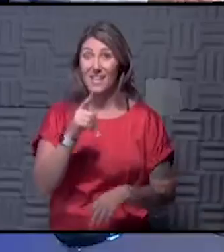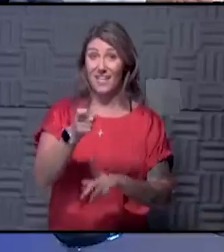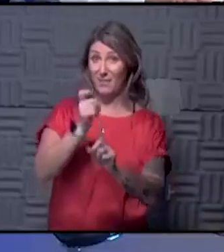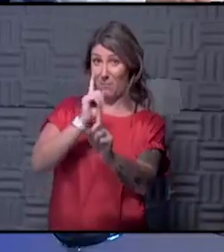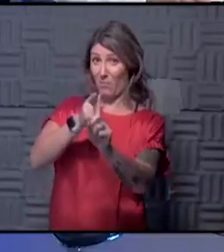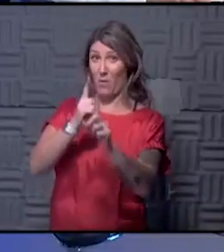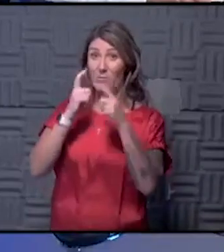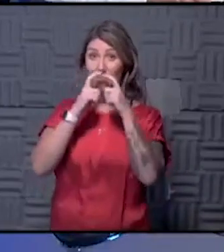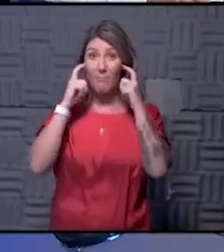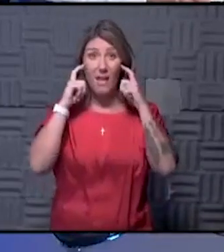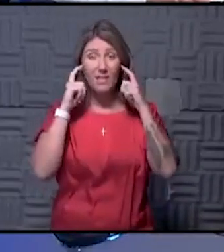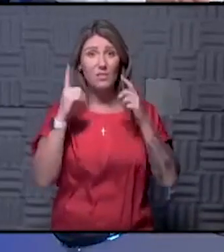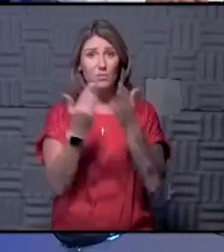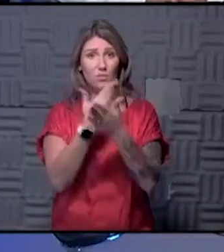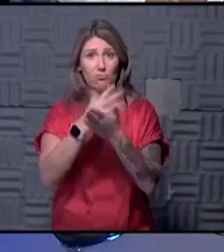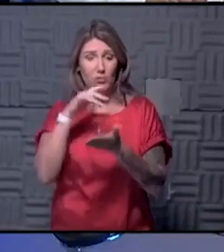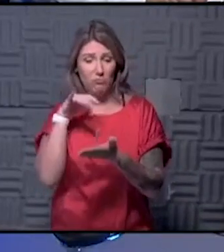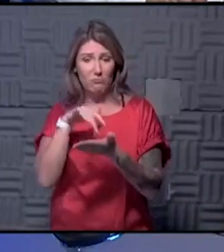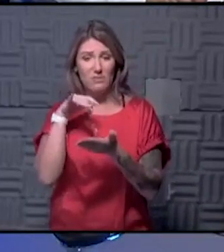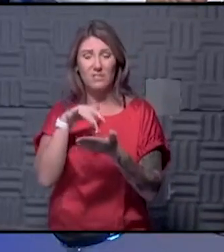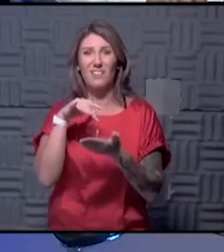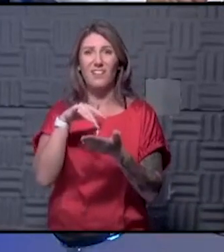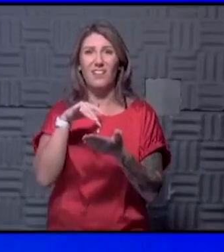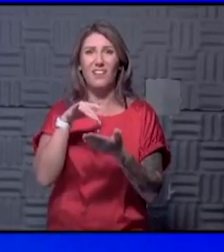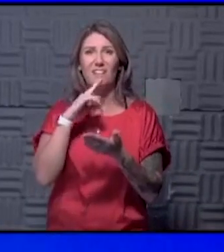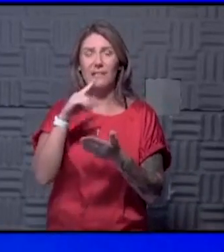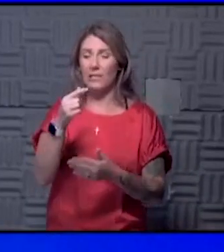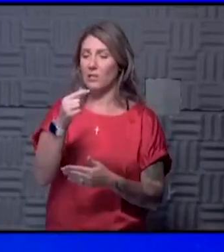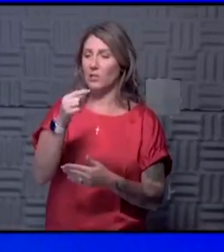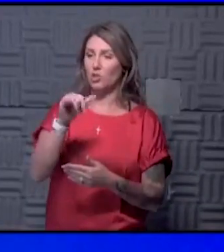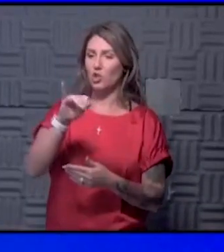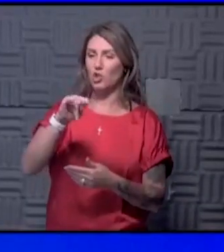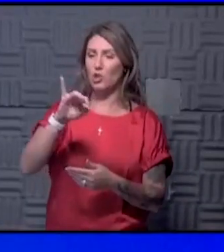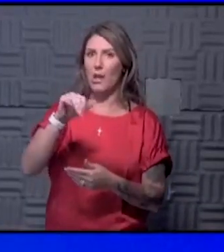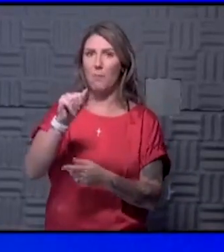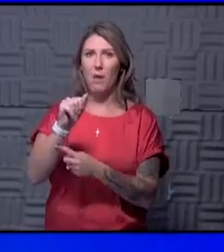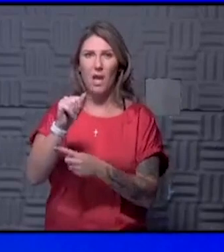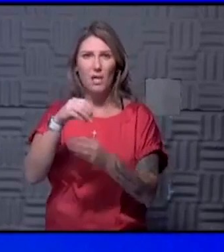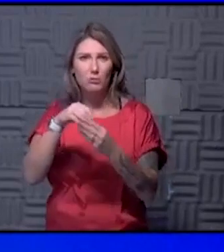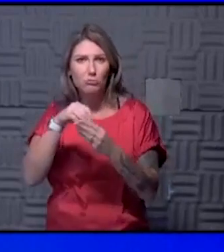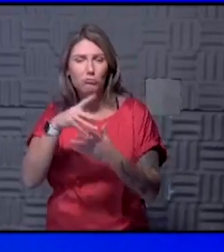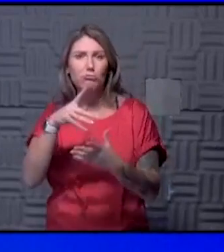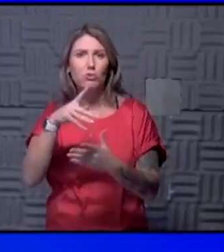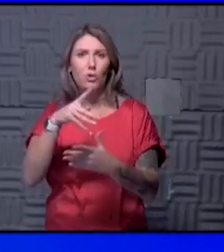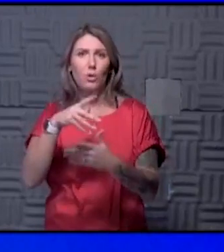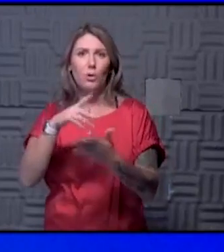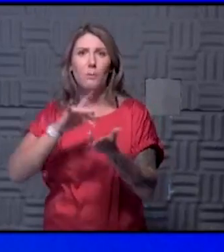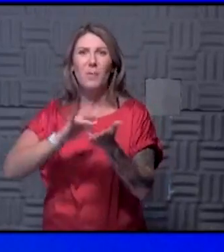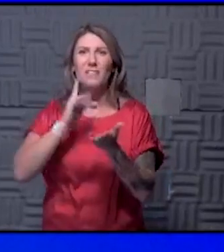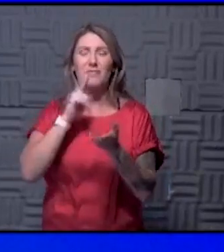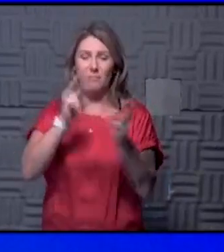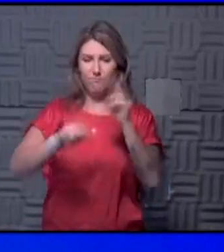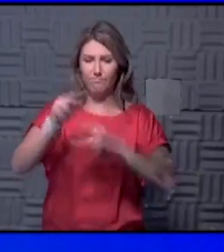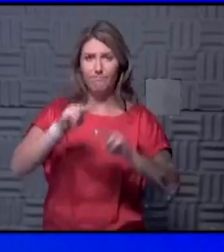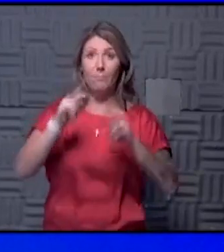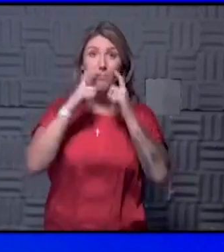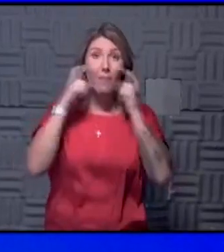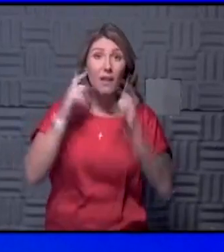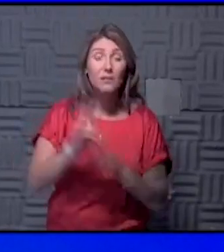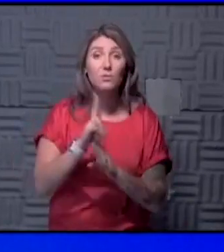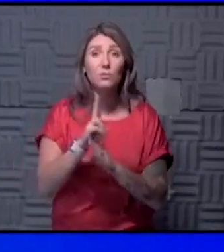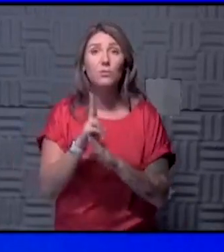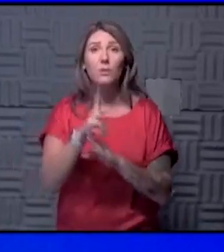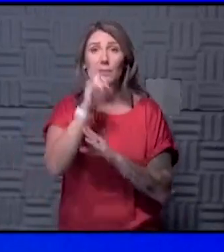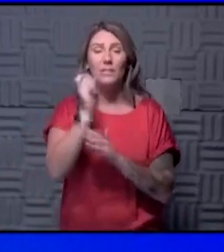of masks, there was a new study, I believe it was in JAMA, Internal Medicine, one of those, that actually looked at mask use because there was a lot